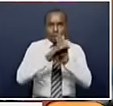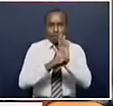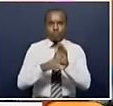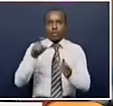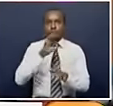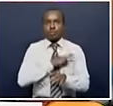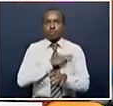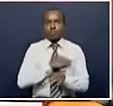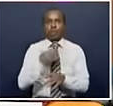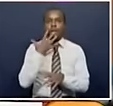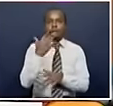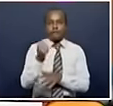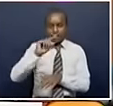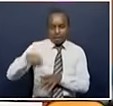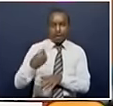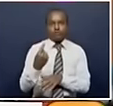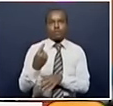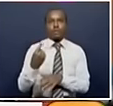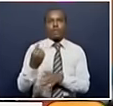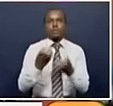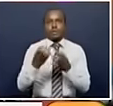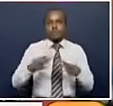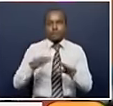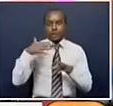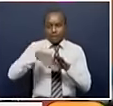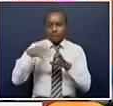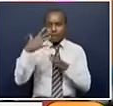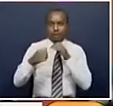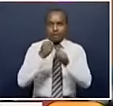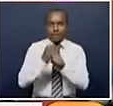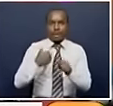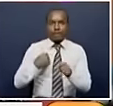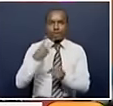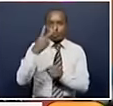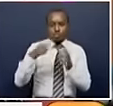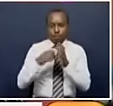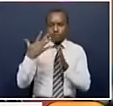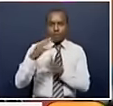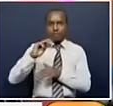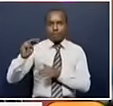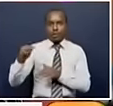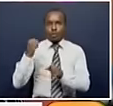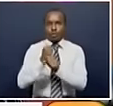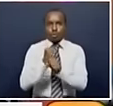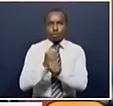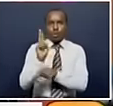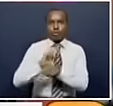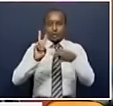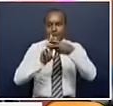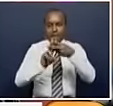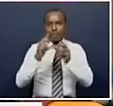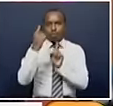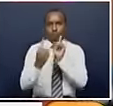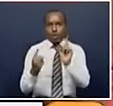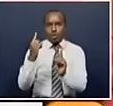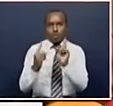least 500,000 entrepreneurs in 5 years, creating at least 2.5 million jobs. Use the hashtag one on one or SMS